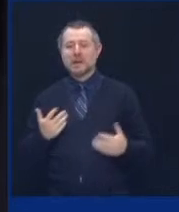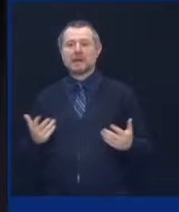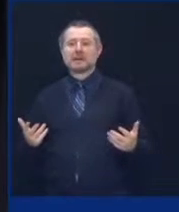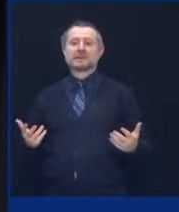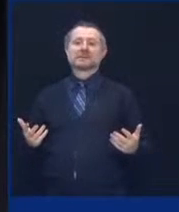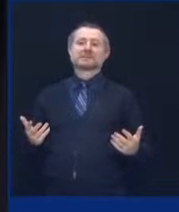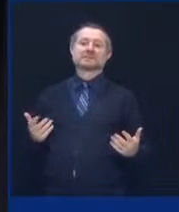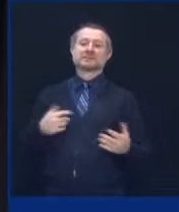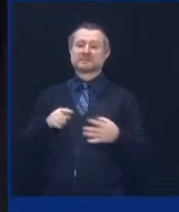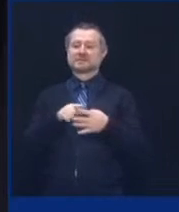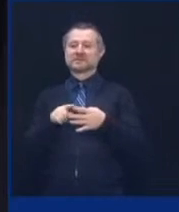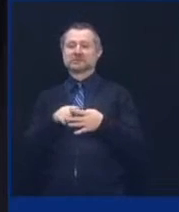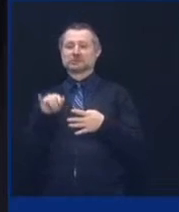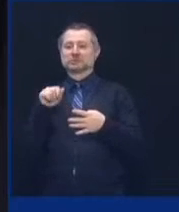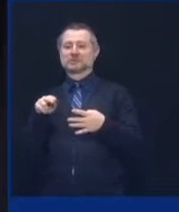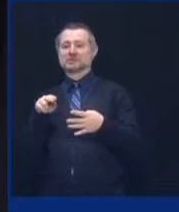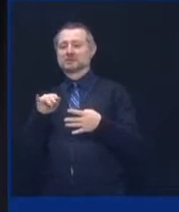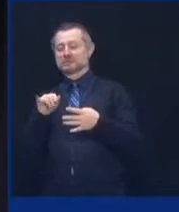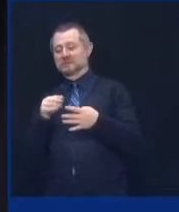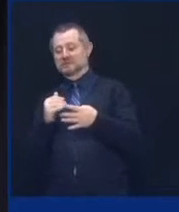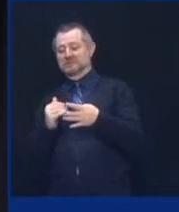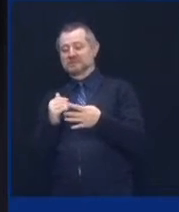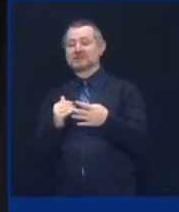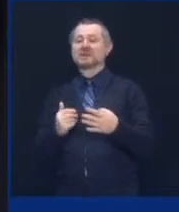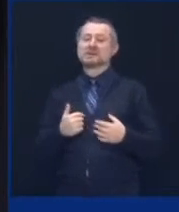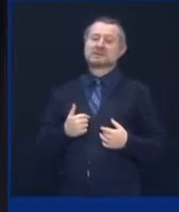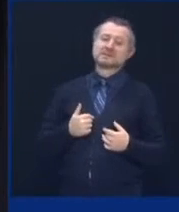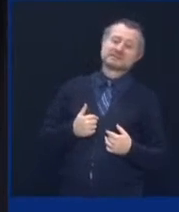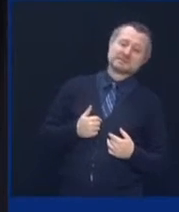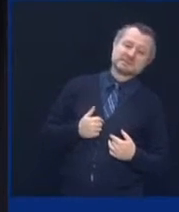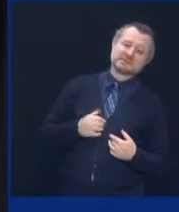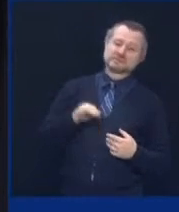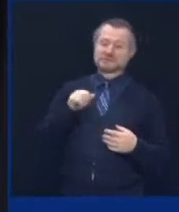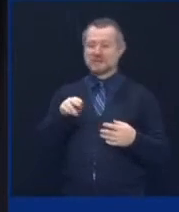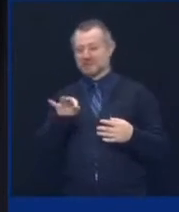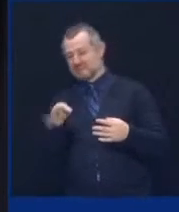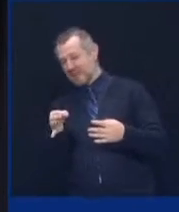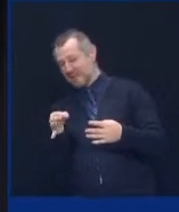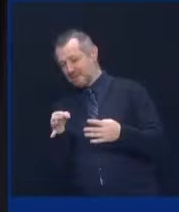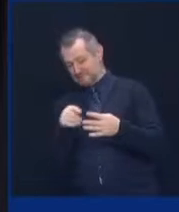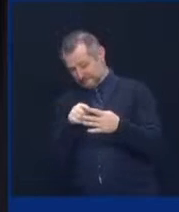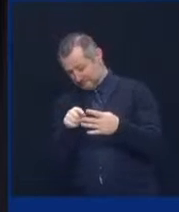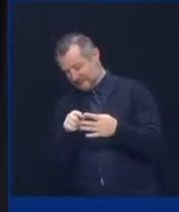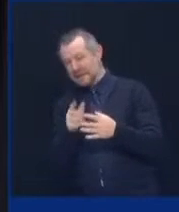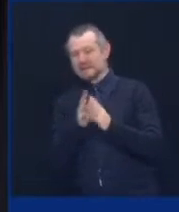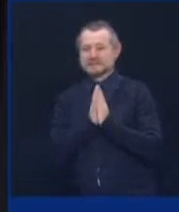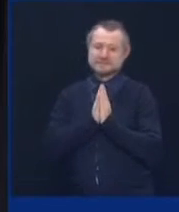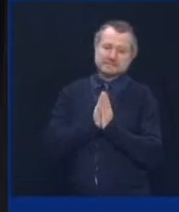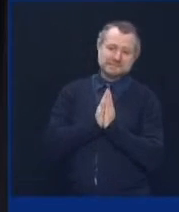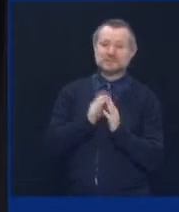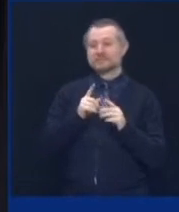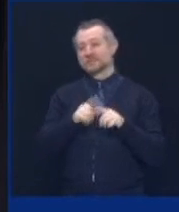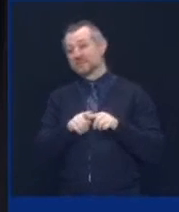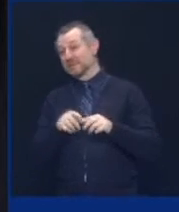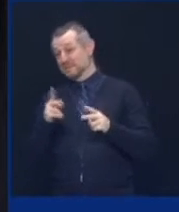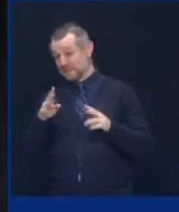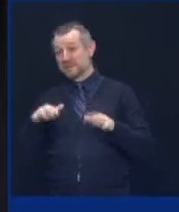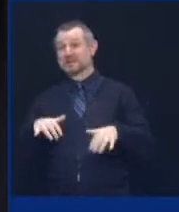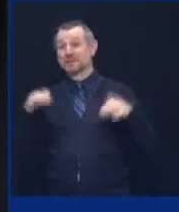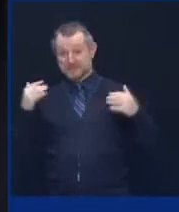in January, January 9th, et cetera. And there are a number of stadiums that have